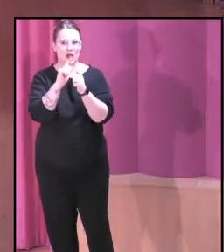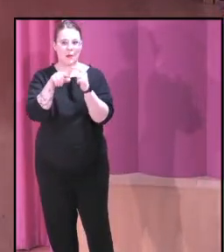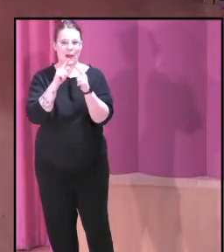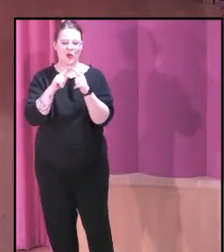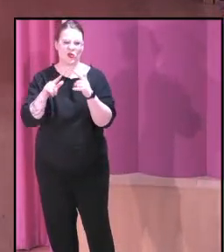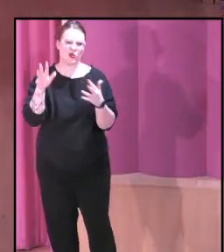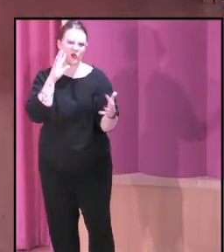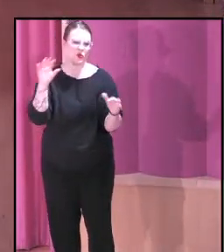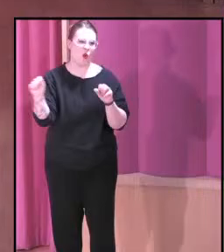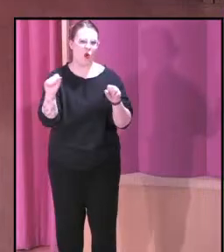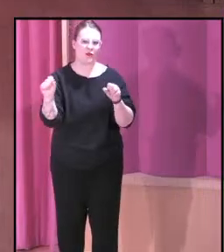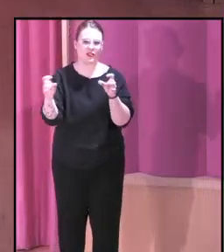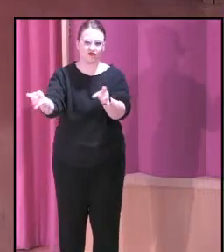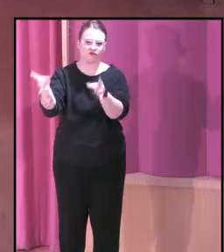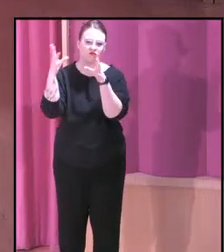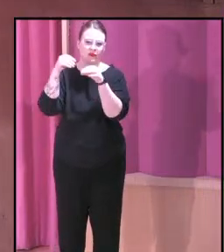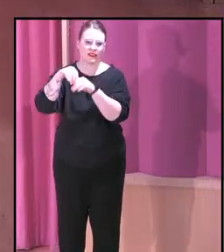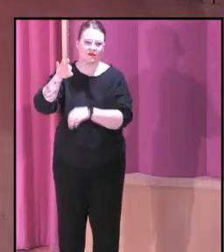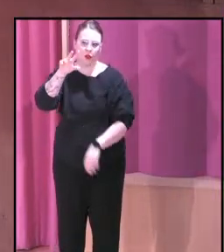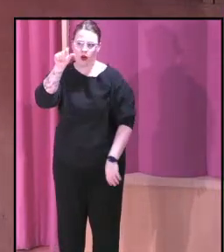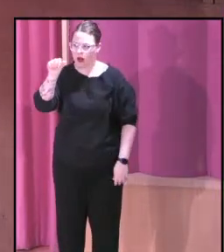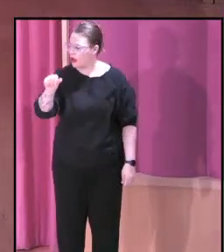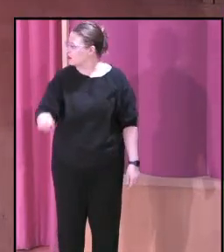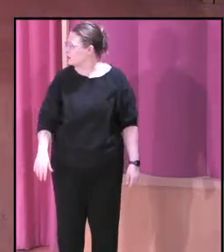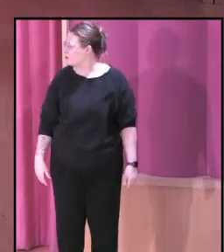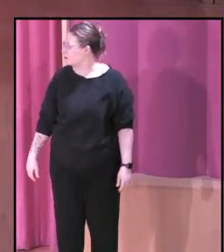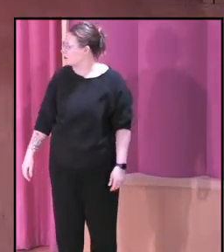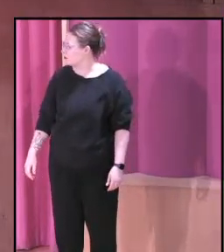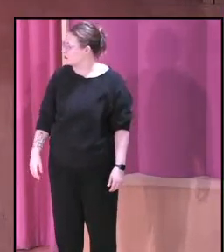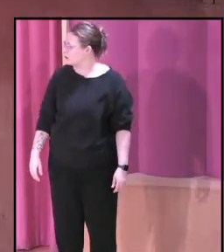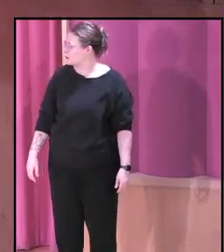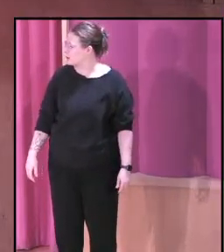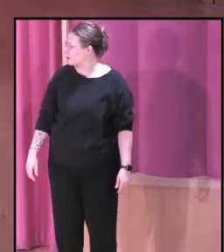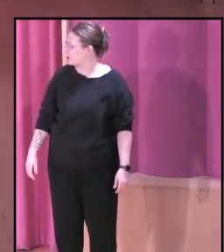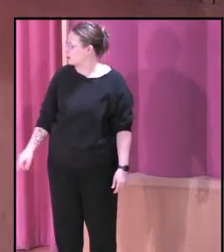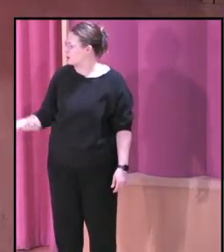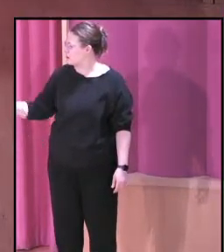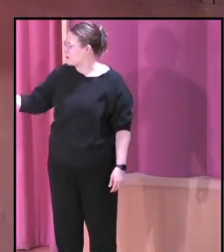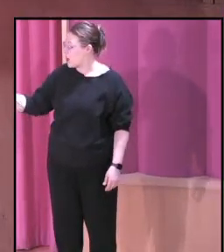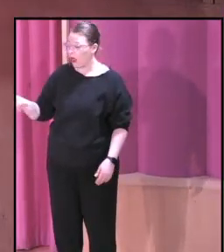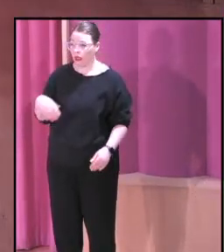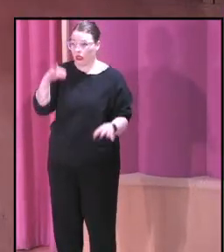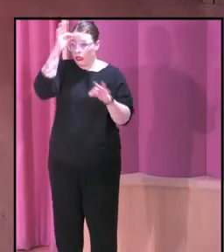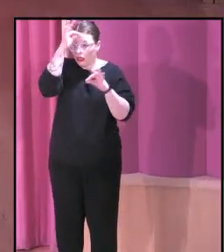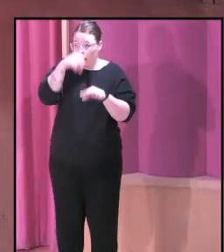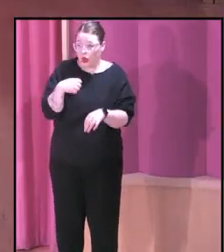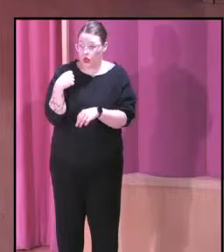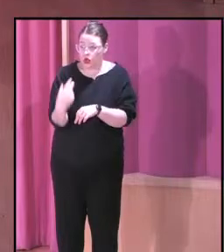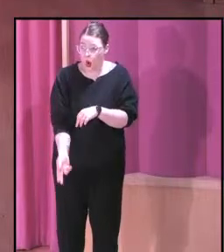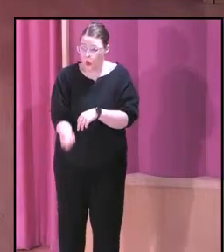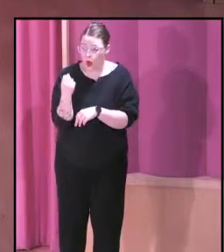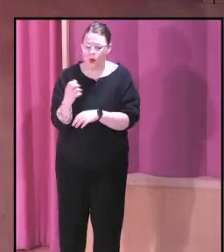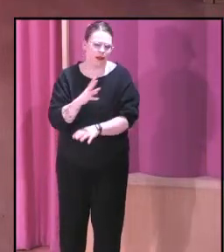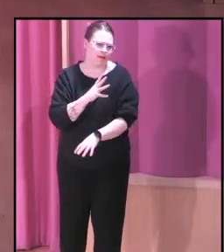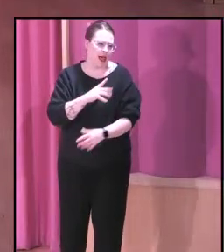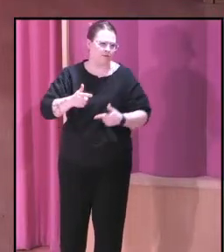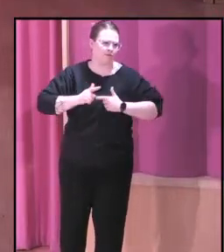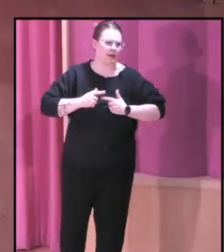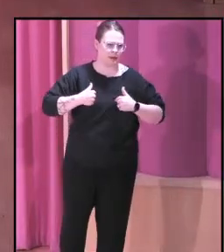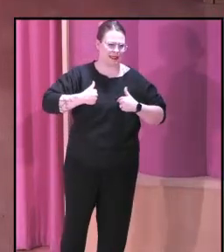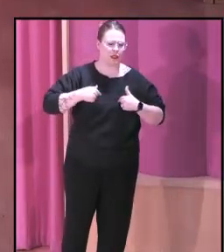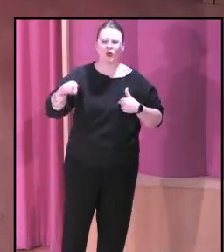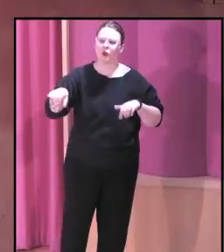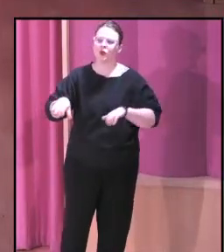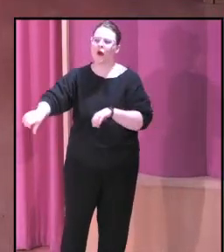Florida. I'm not the best with yo-yos. You don't know. I'll do all the yo-yoing. You get to do other stuff. Yay. Yeah.